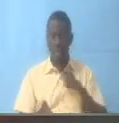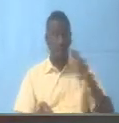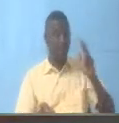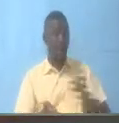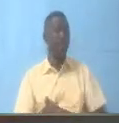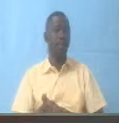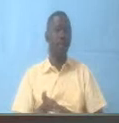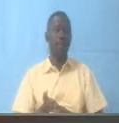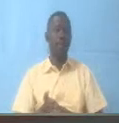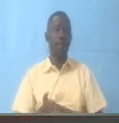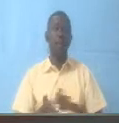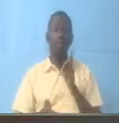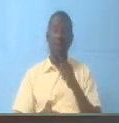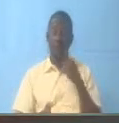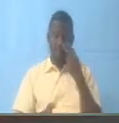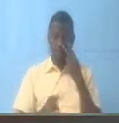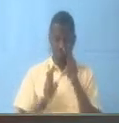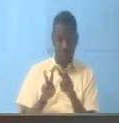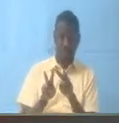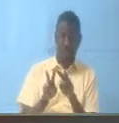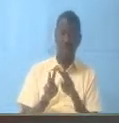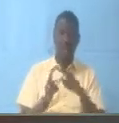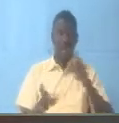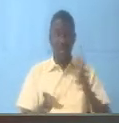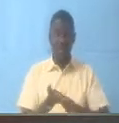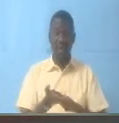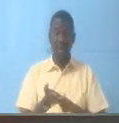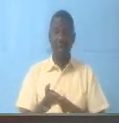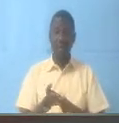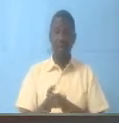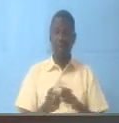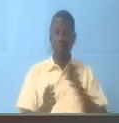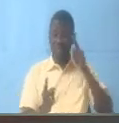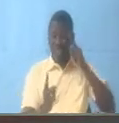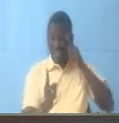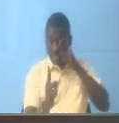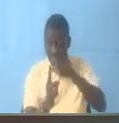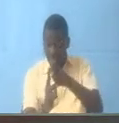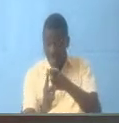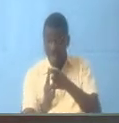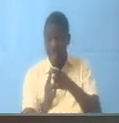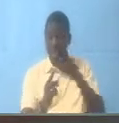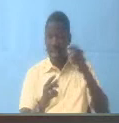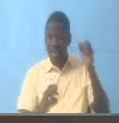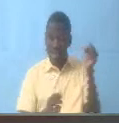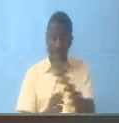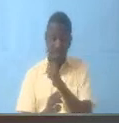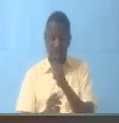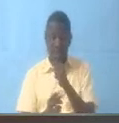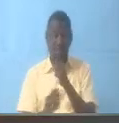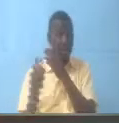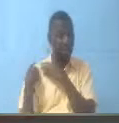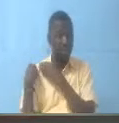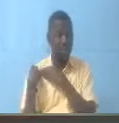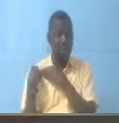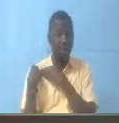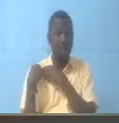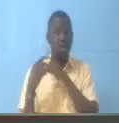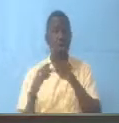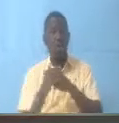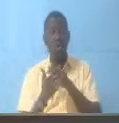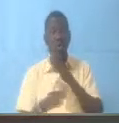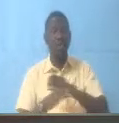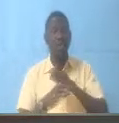evidence and to pin liability, criminal liability in particular, or civil liability, if people start saying it's from